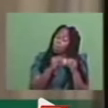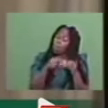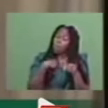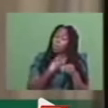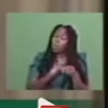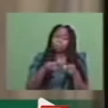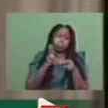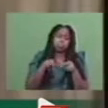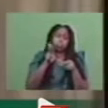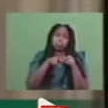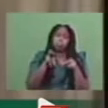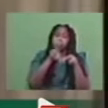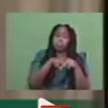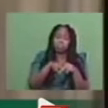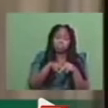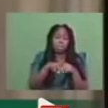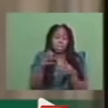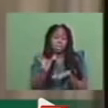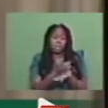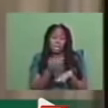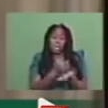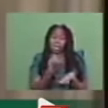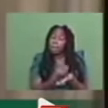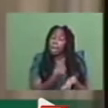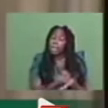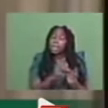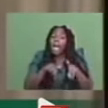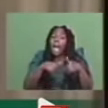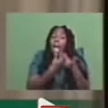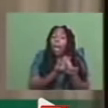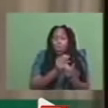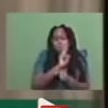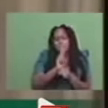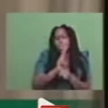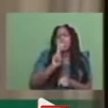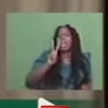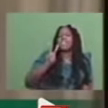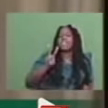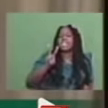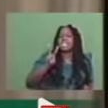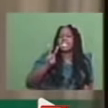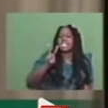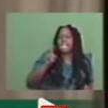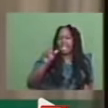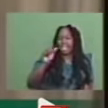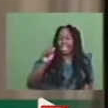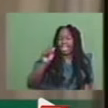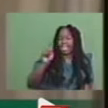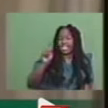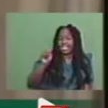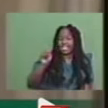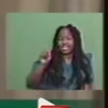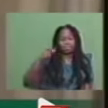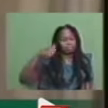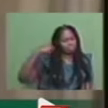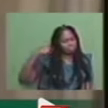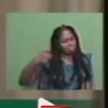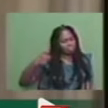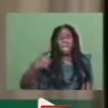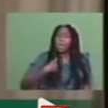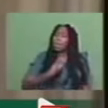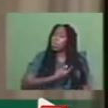VAT from 6 billion to 7.2 billion, and we did that in spite of the fact that we took off VAT on